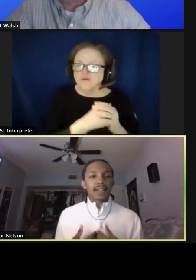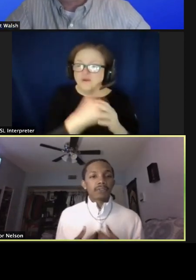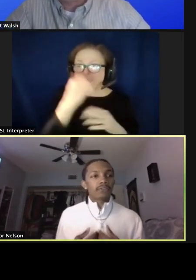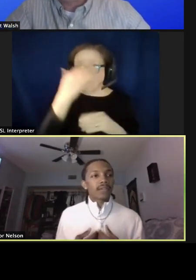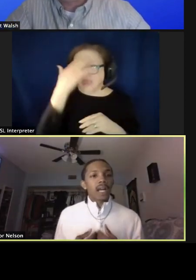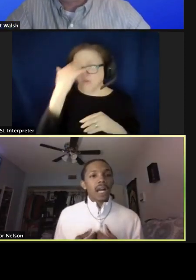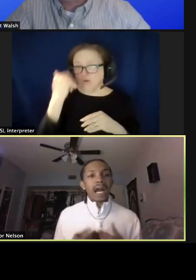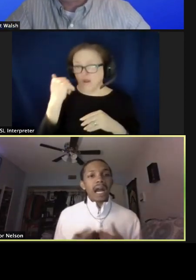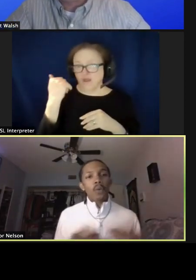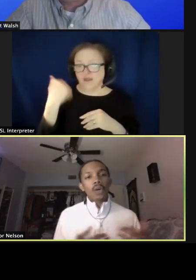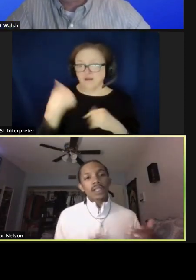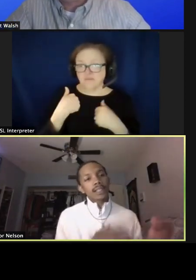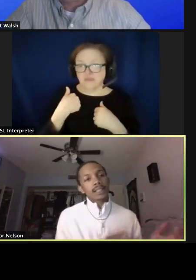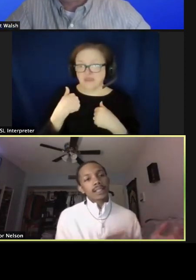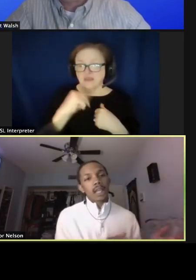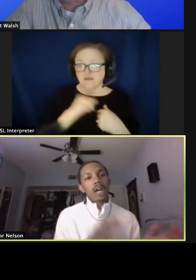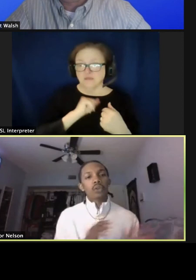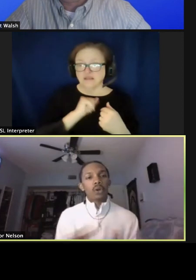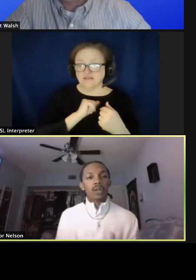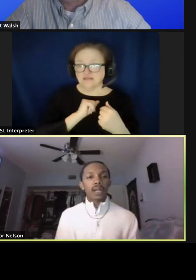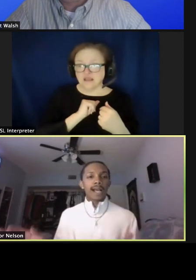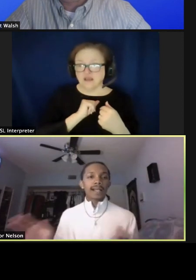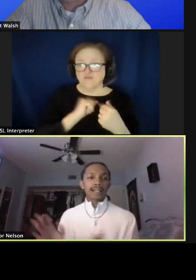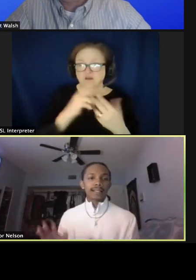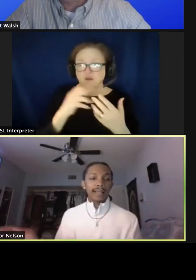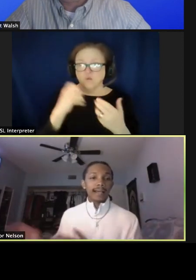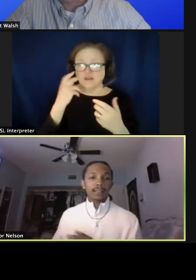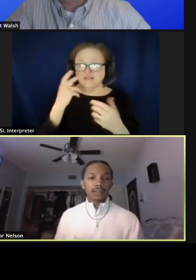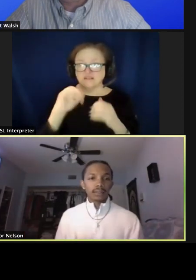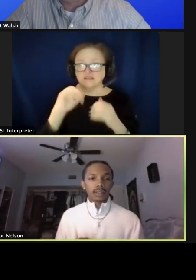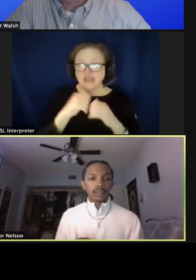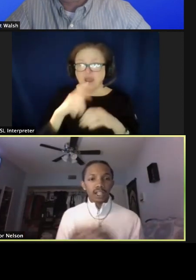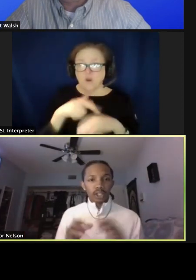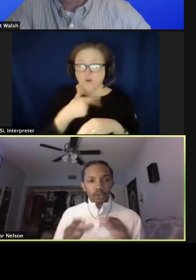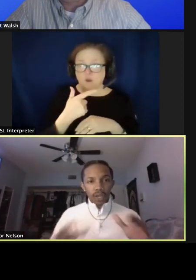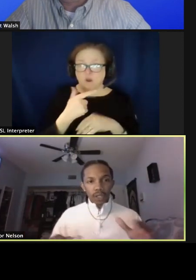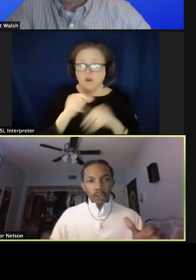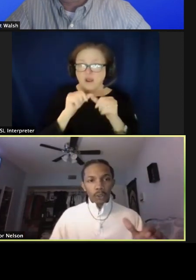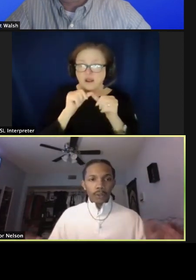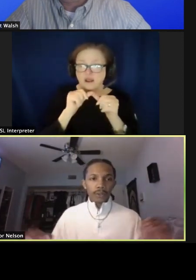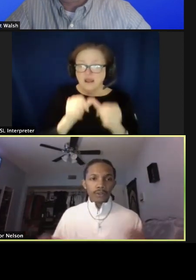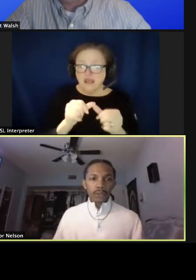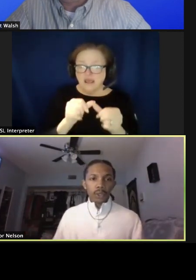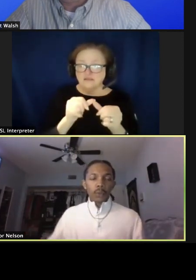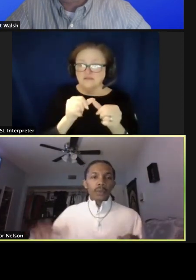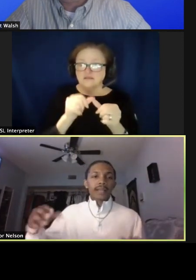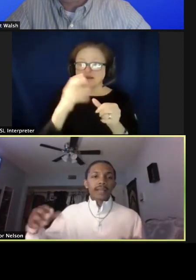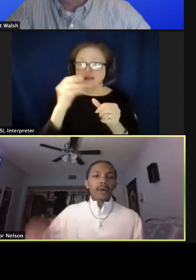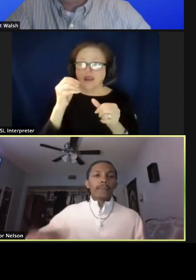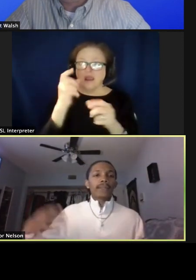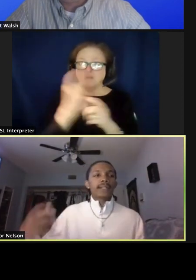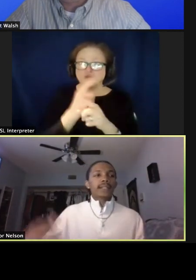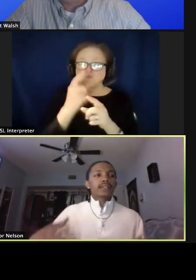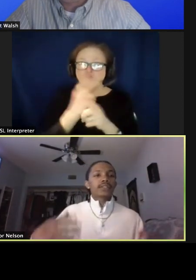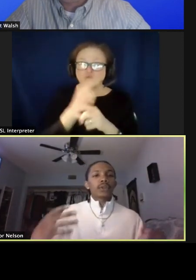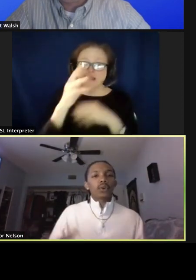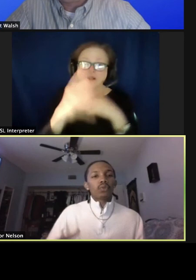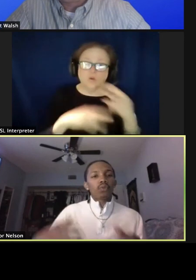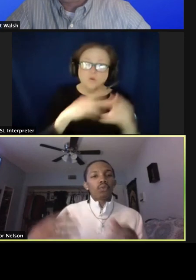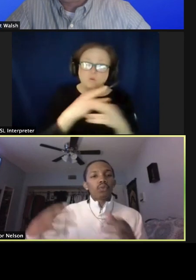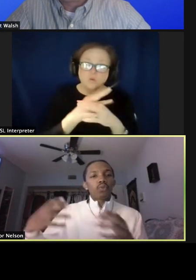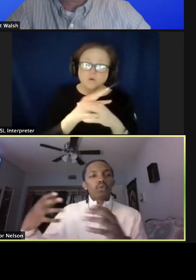myself, I wanted to see how long I could last in the regular world without being so